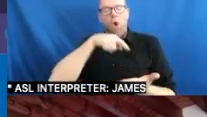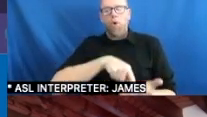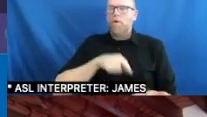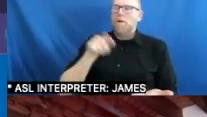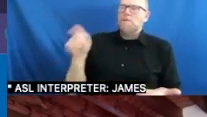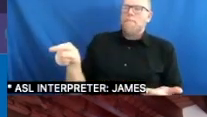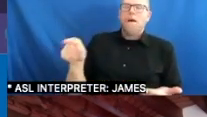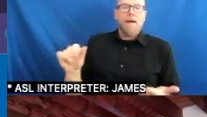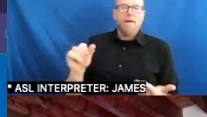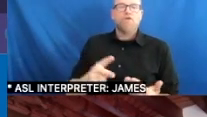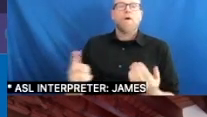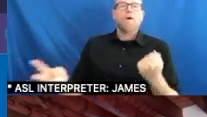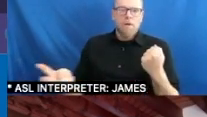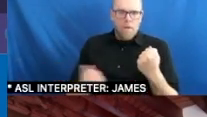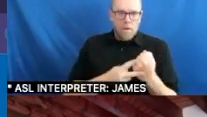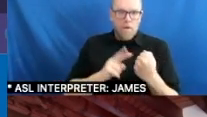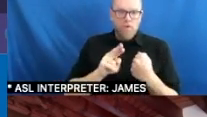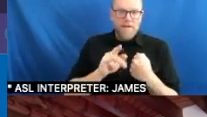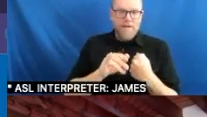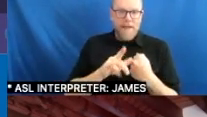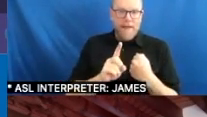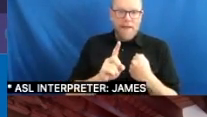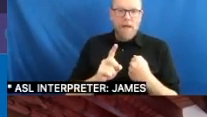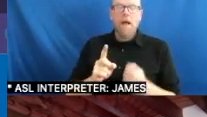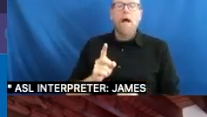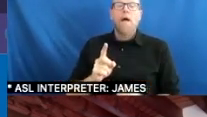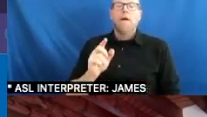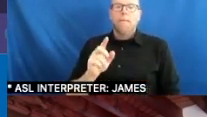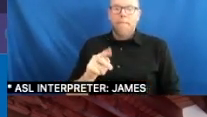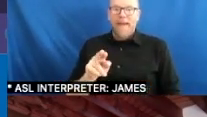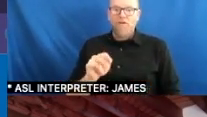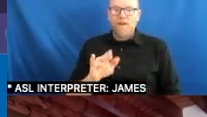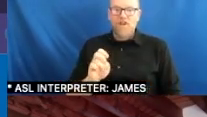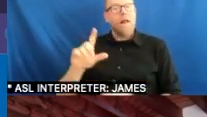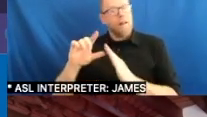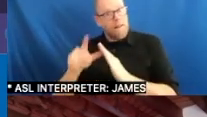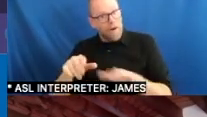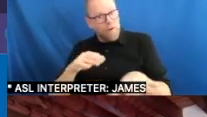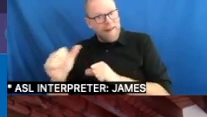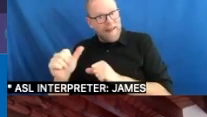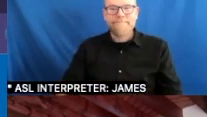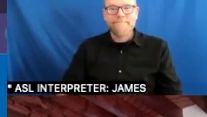as retained patronage within the cooperative. So, and then they'll get that later when they leave the co-op.